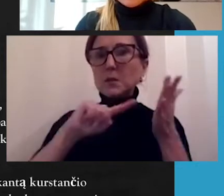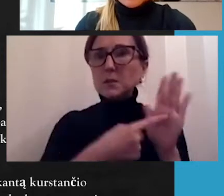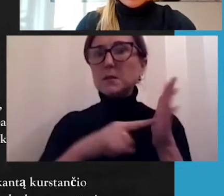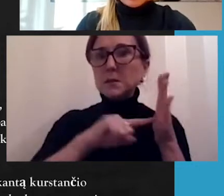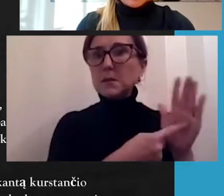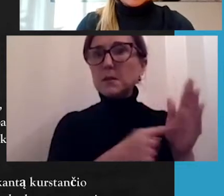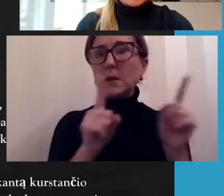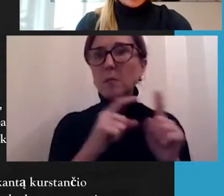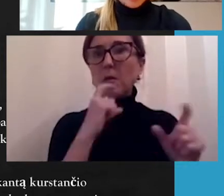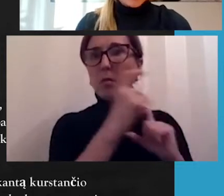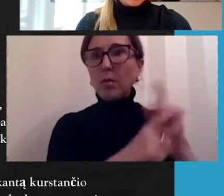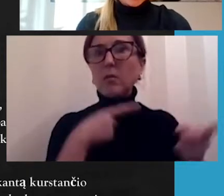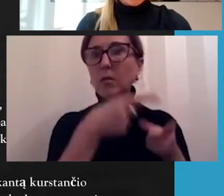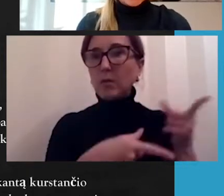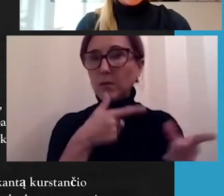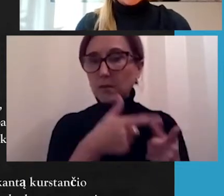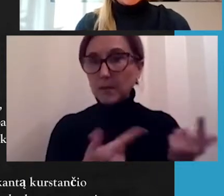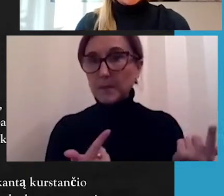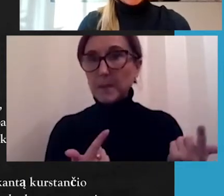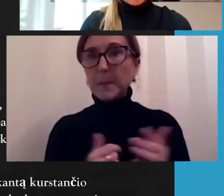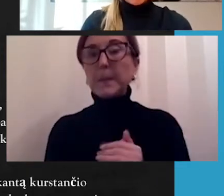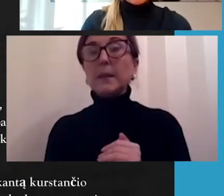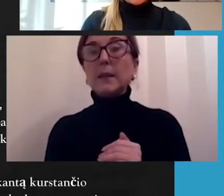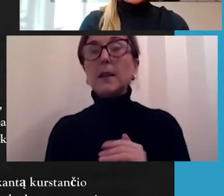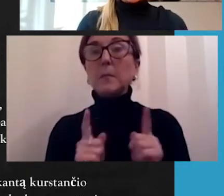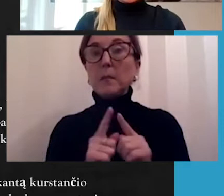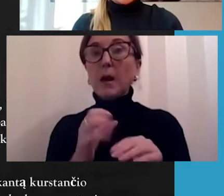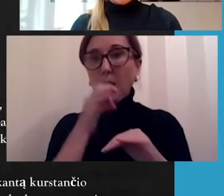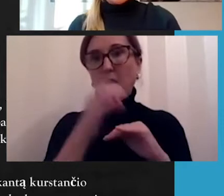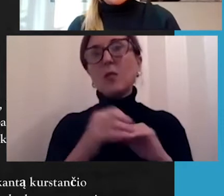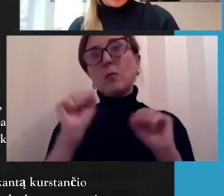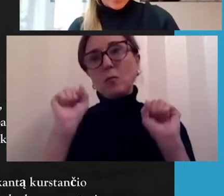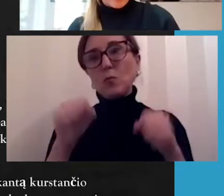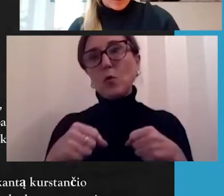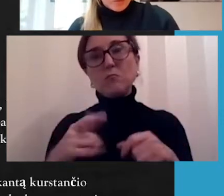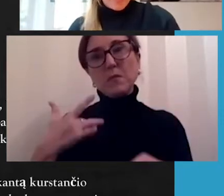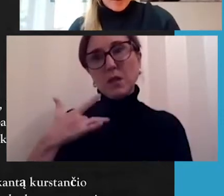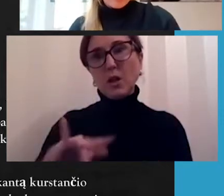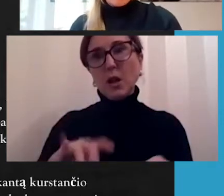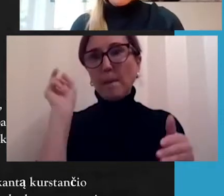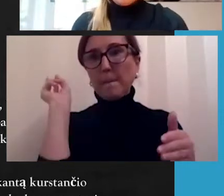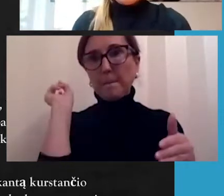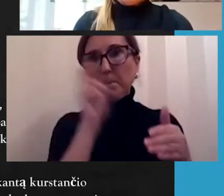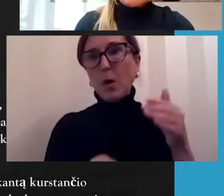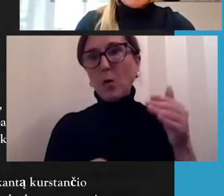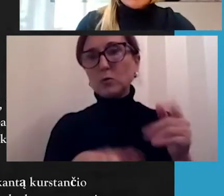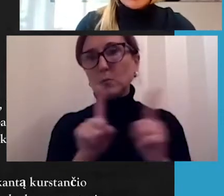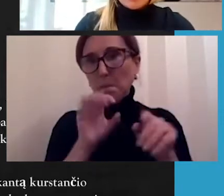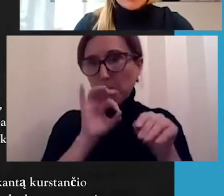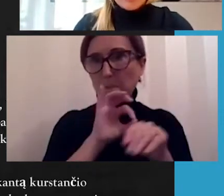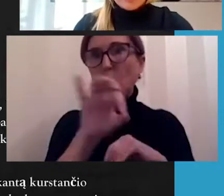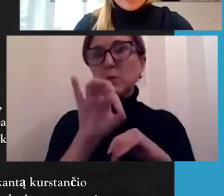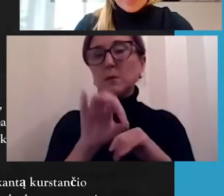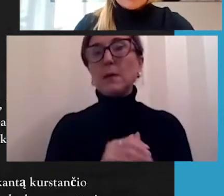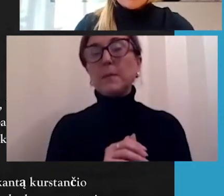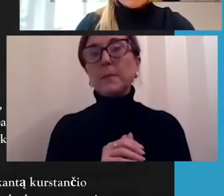demonstrates the higher level of danger or the penal